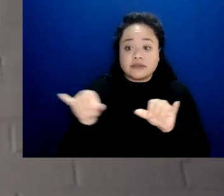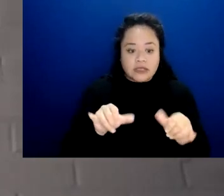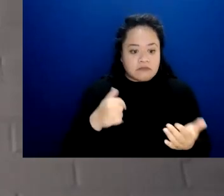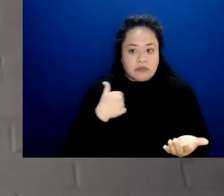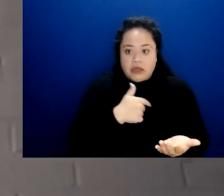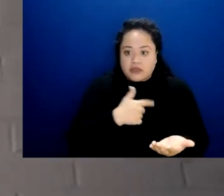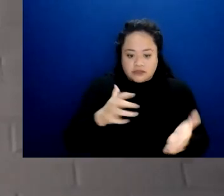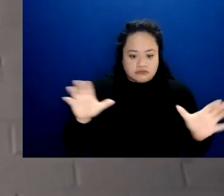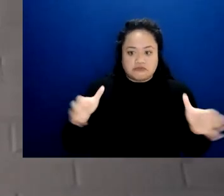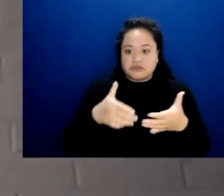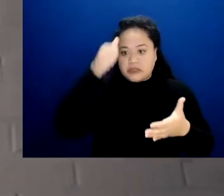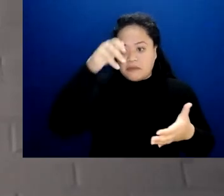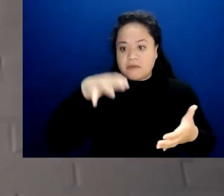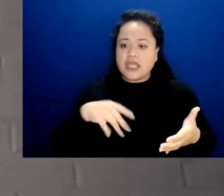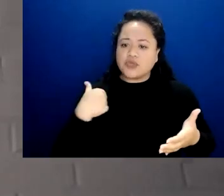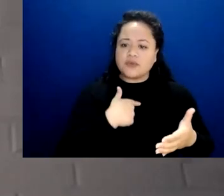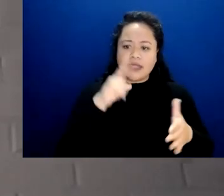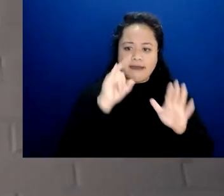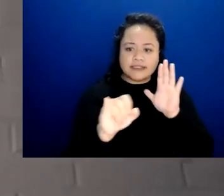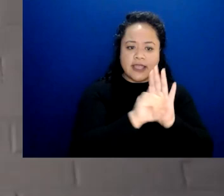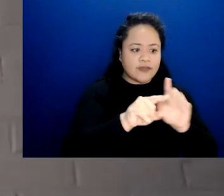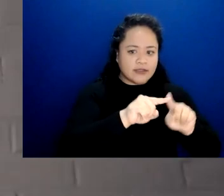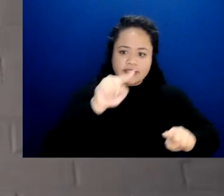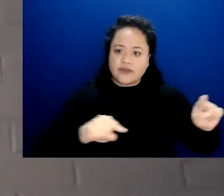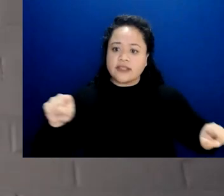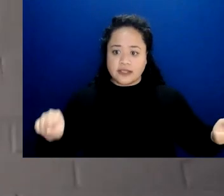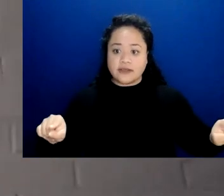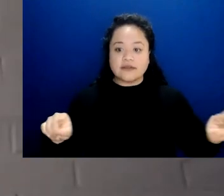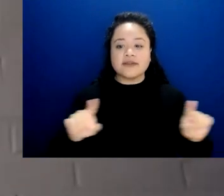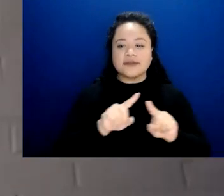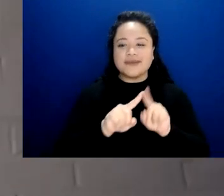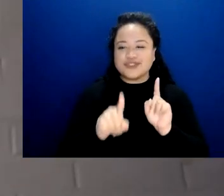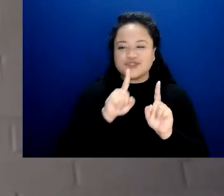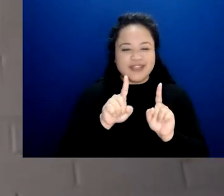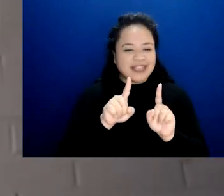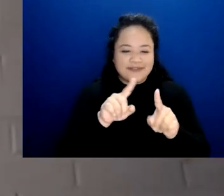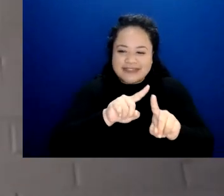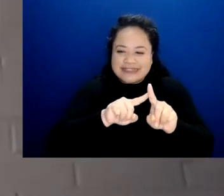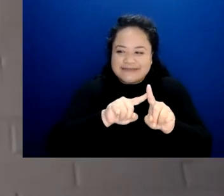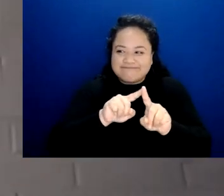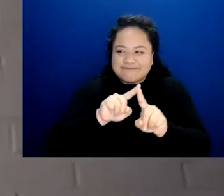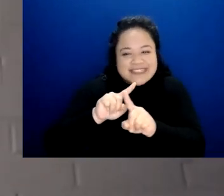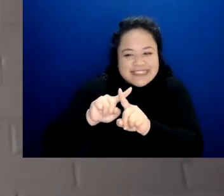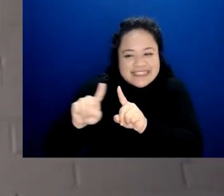just identifying differently, but it's just so, there's so many pieces to it. But I think, you